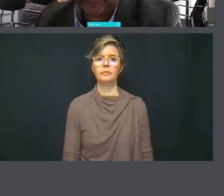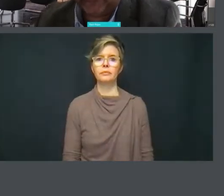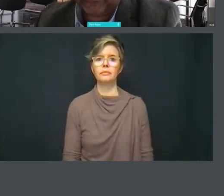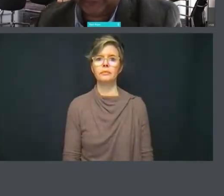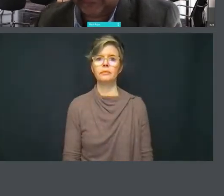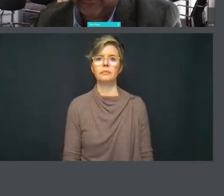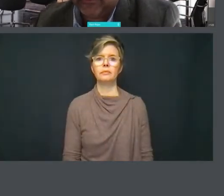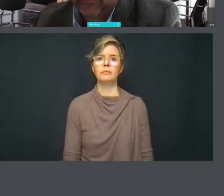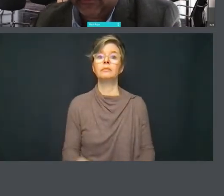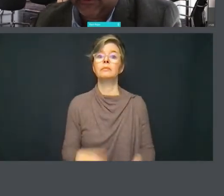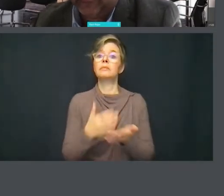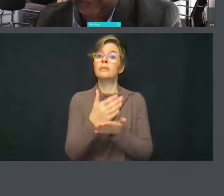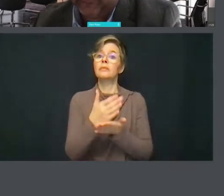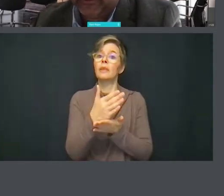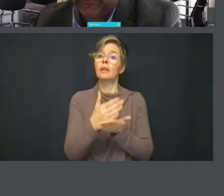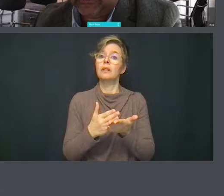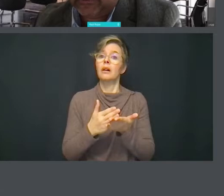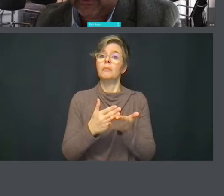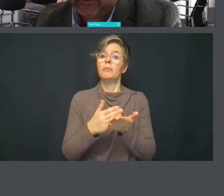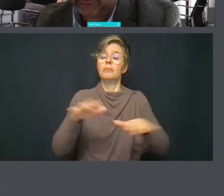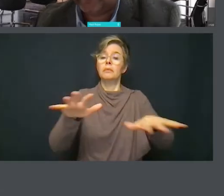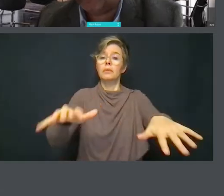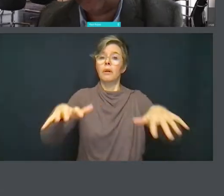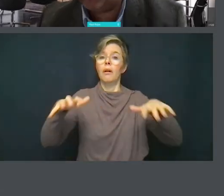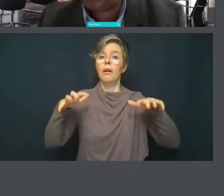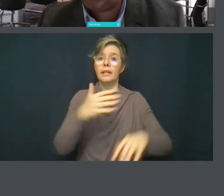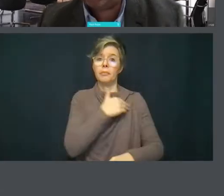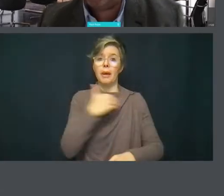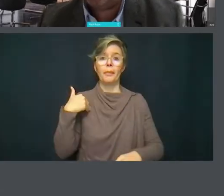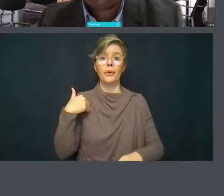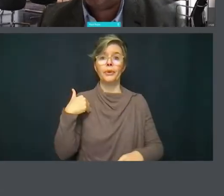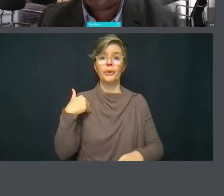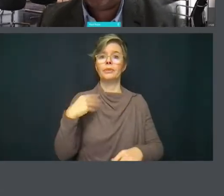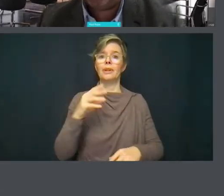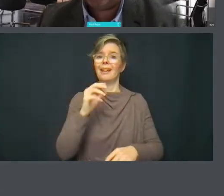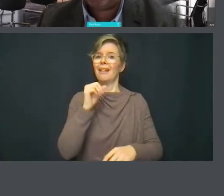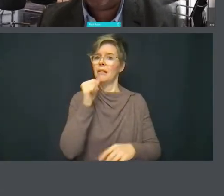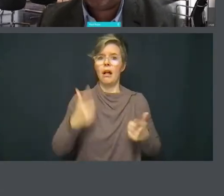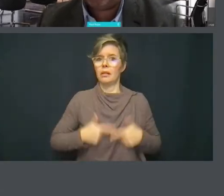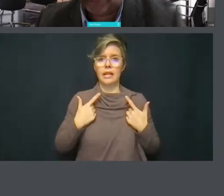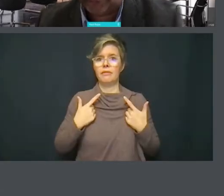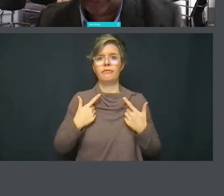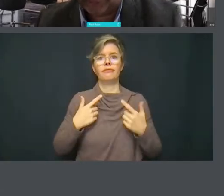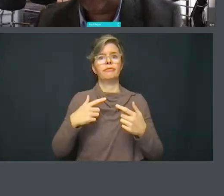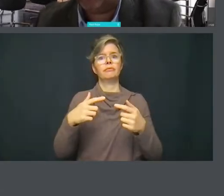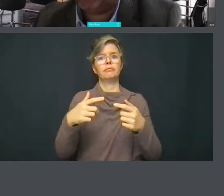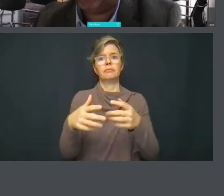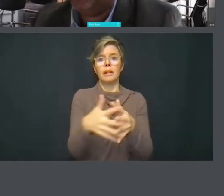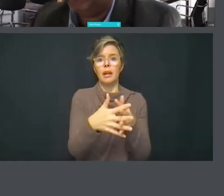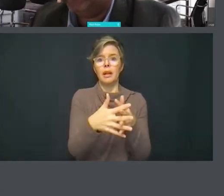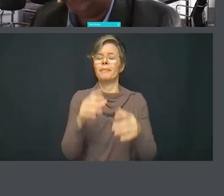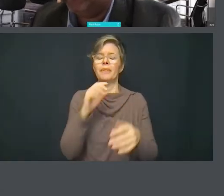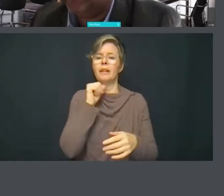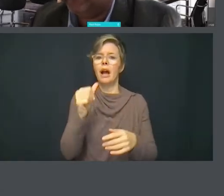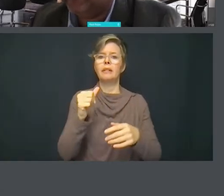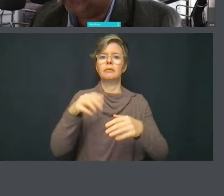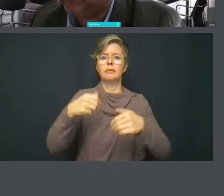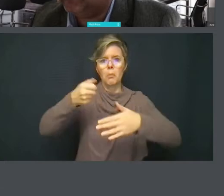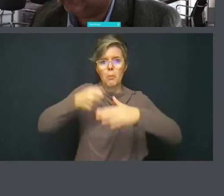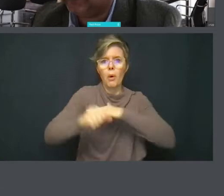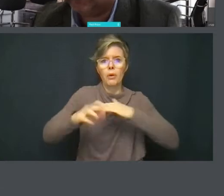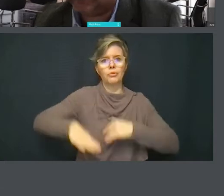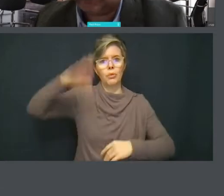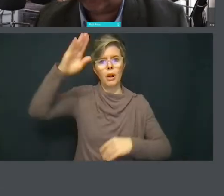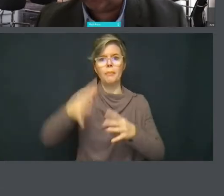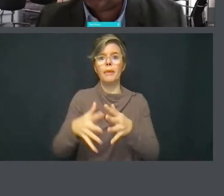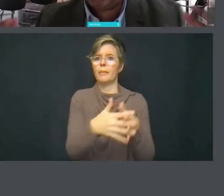of our audience members are not necessarily all from the United States, even though I think the majority are, but we do have some audience members from different parts